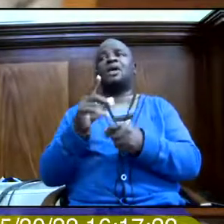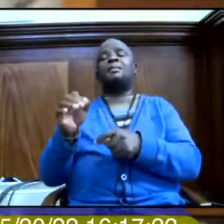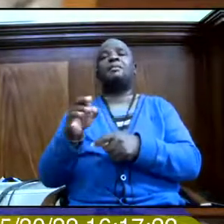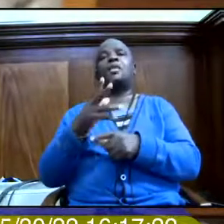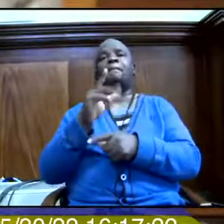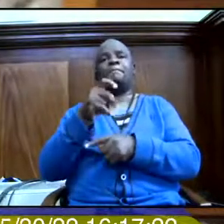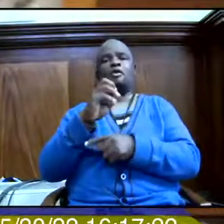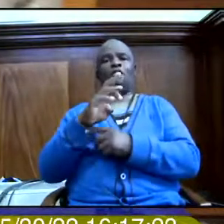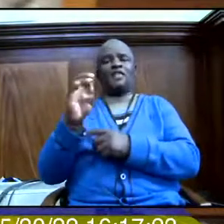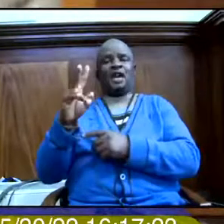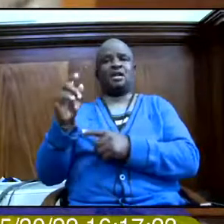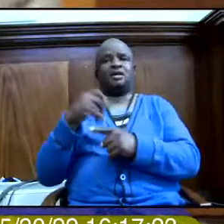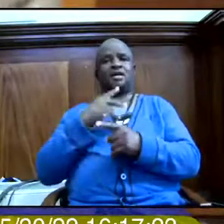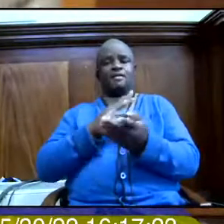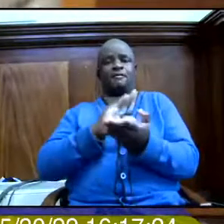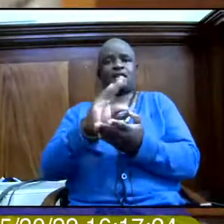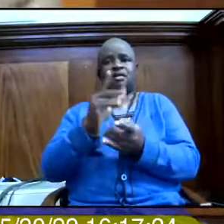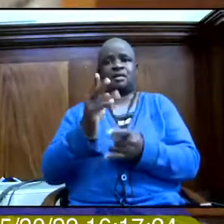fund